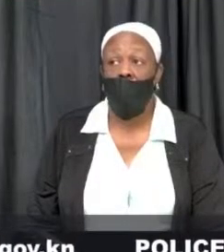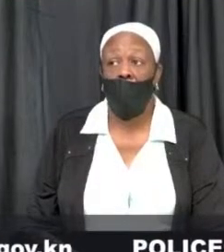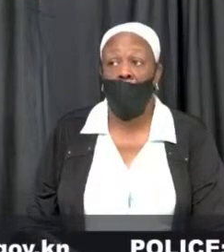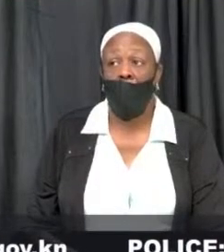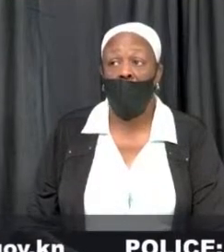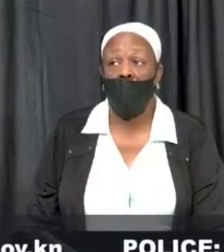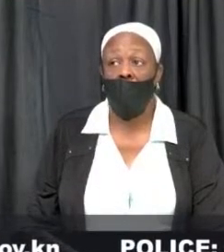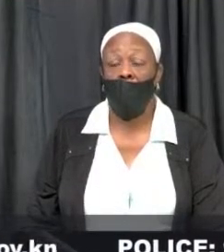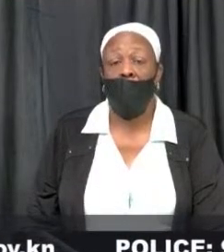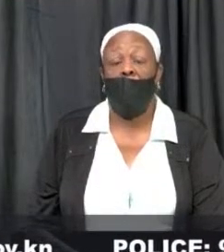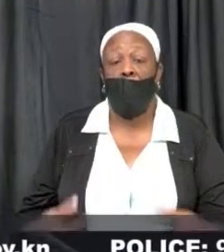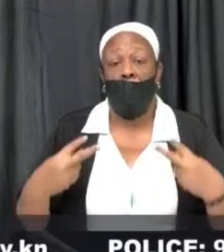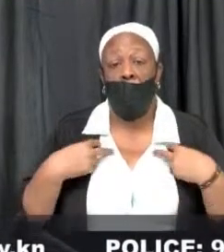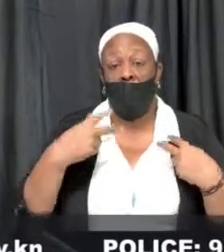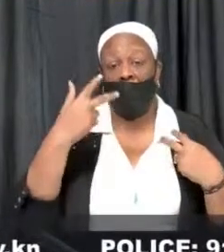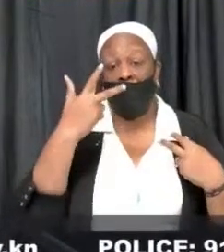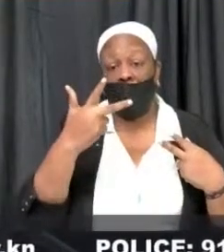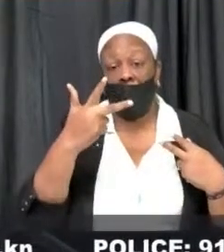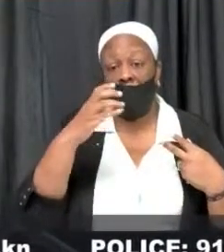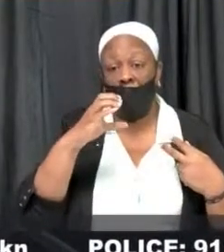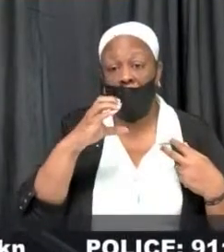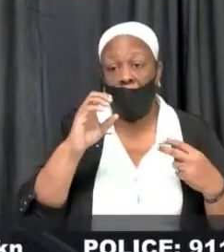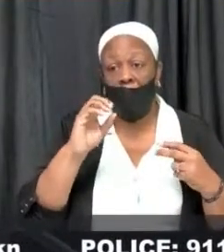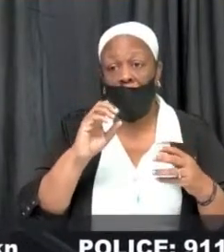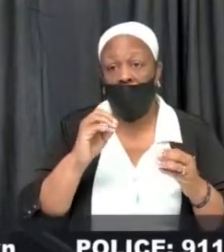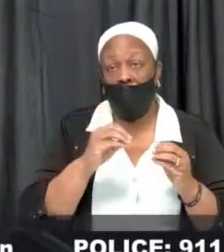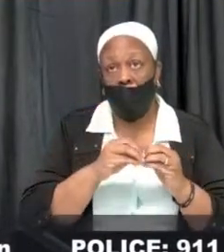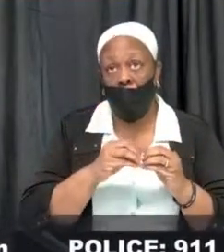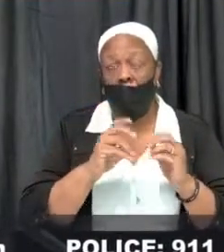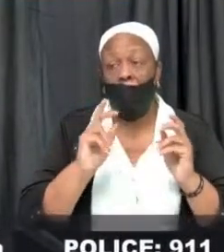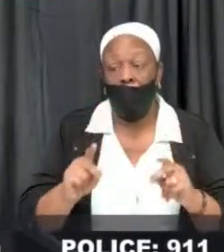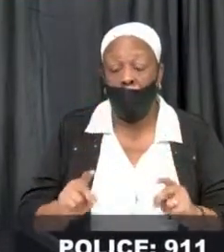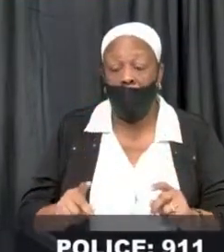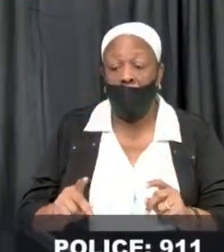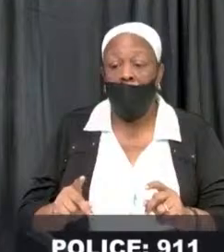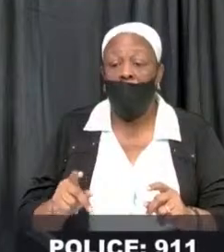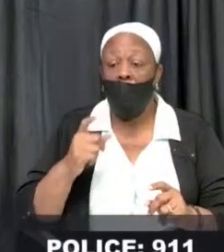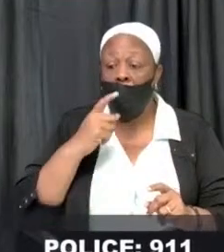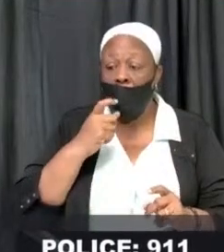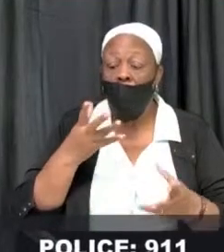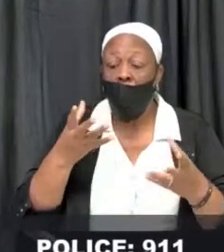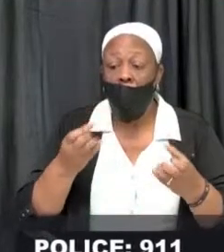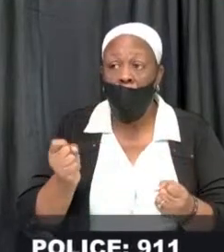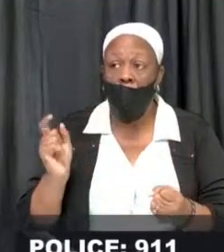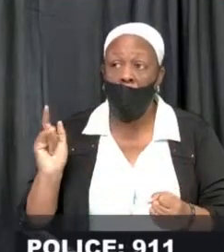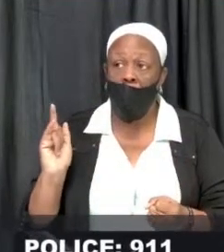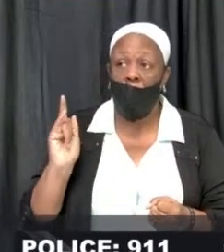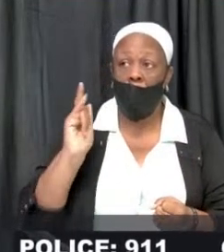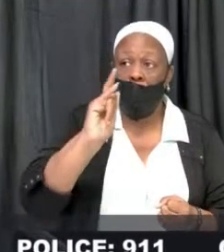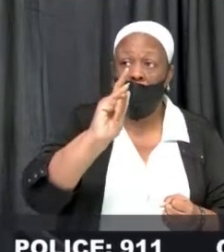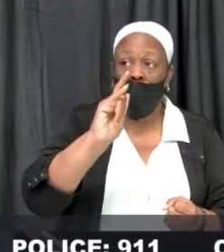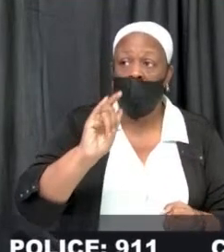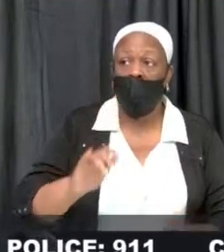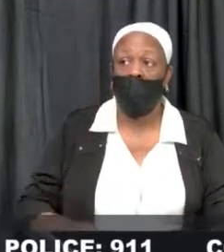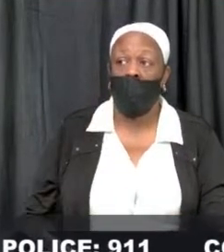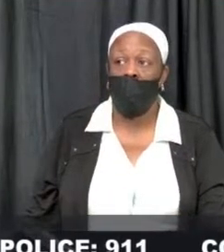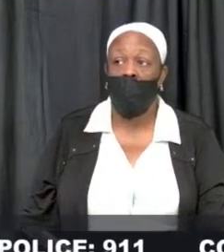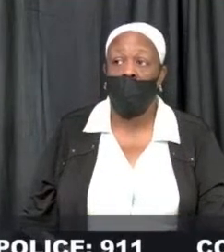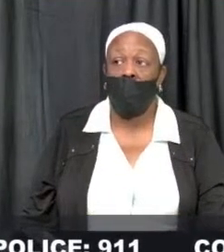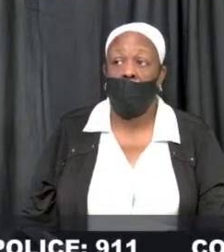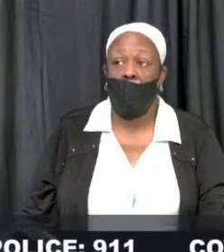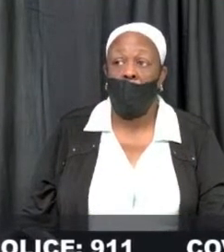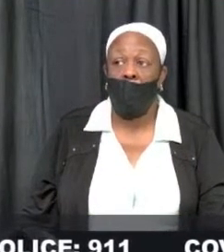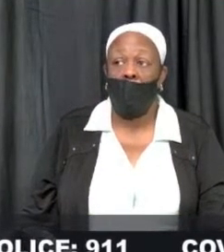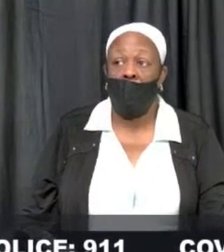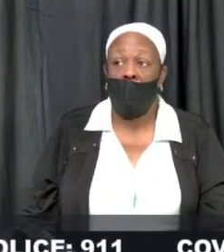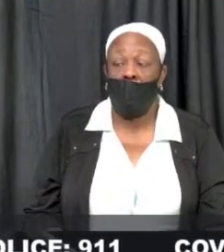moved to other countries, or migrating to other countries rather, 7 have indicated interest